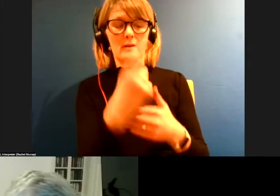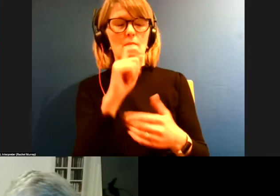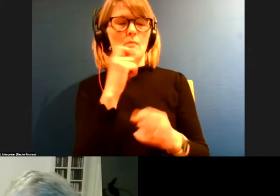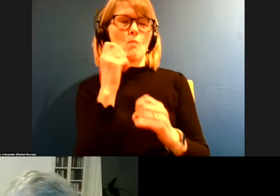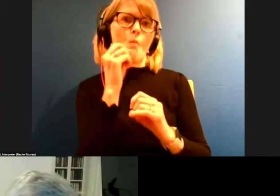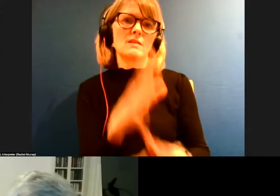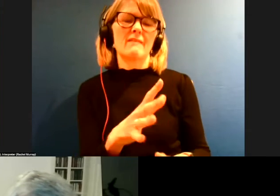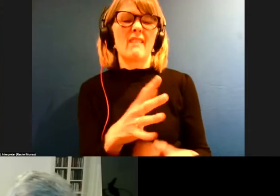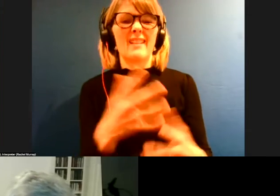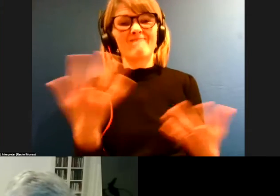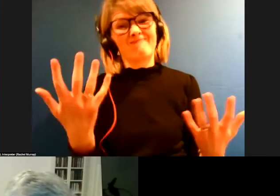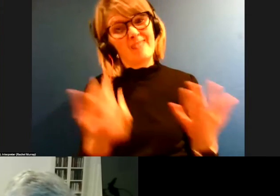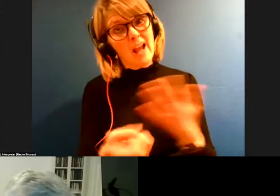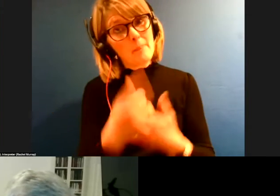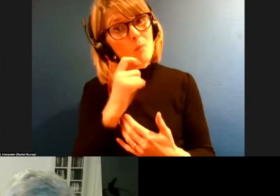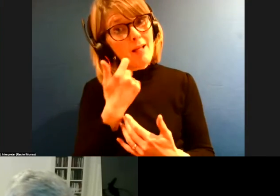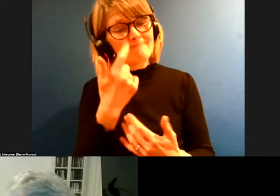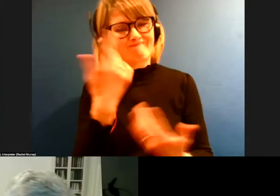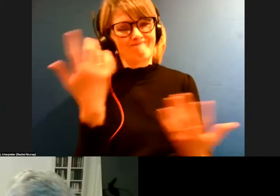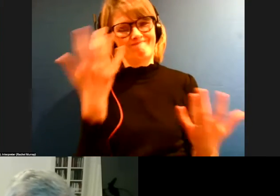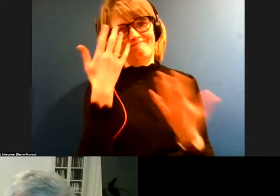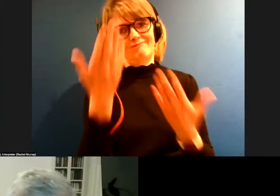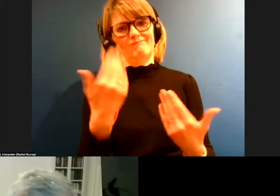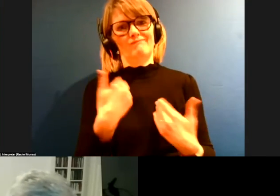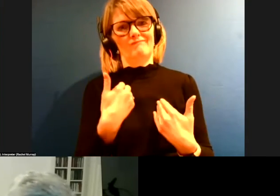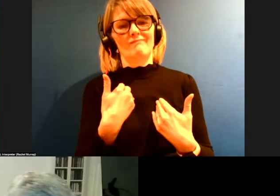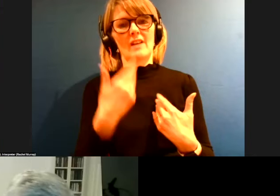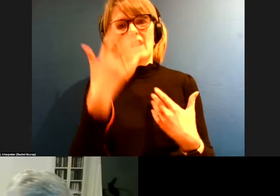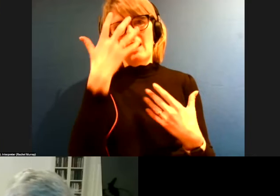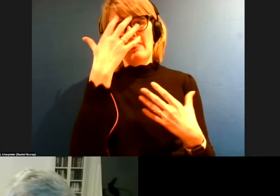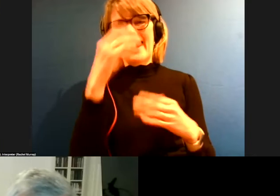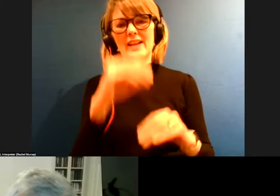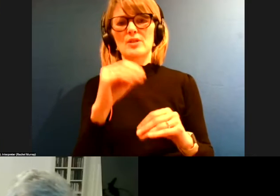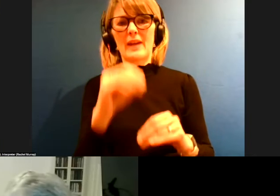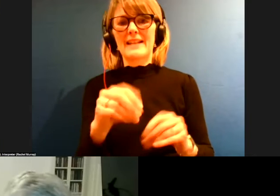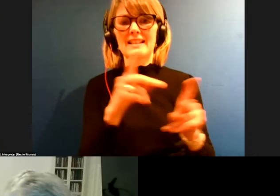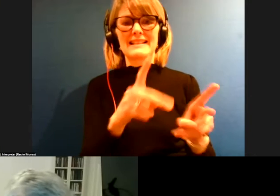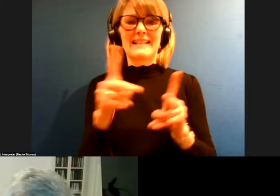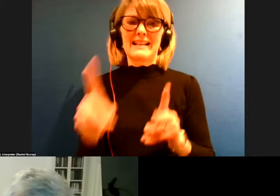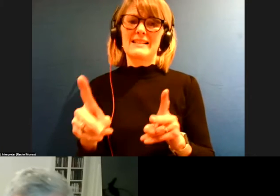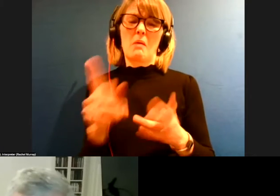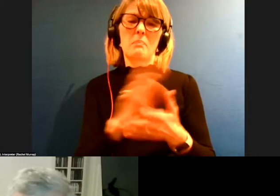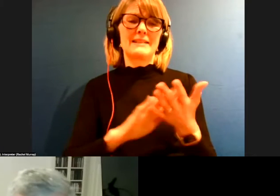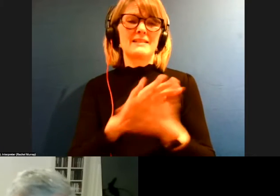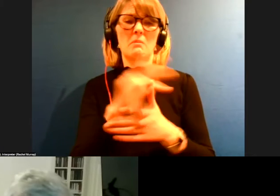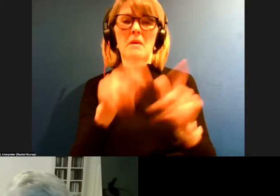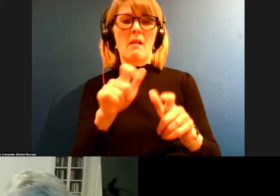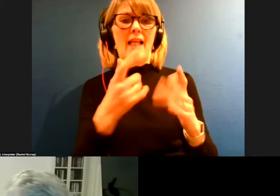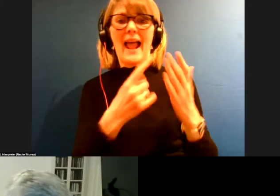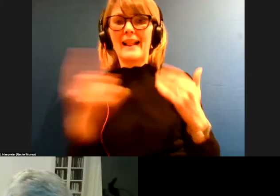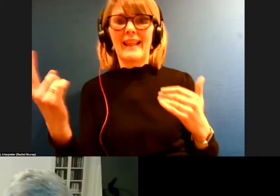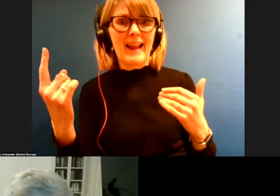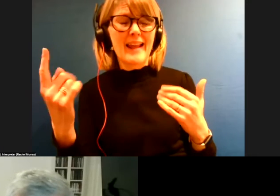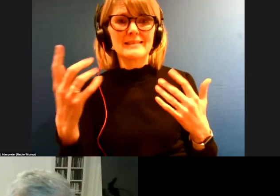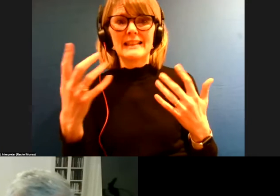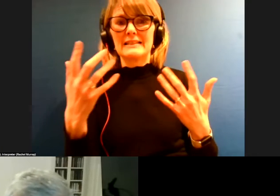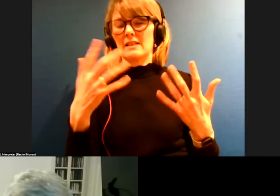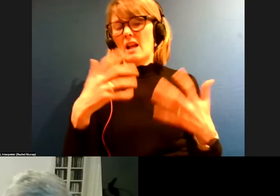know. The education system alienates us, shamed young people, angry young people. They wreck the